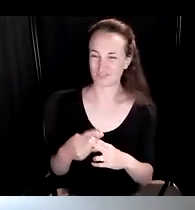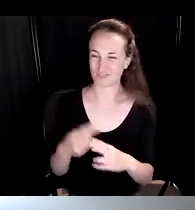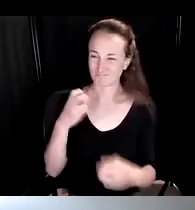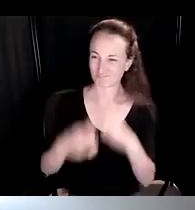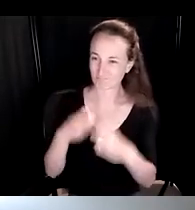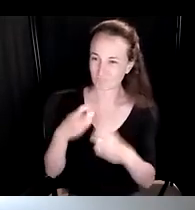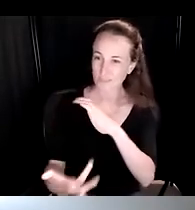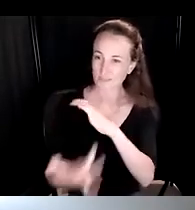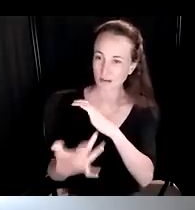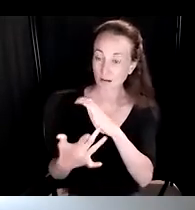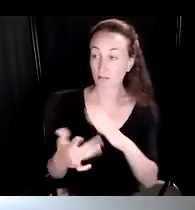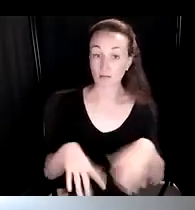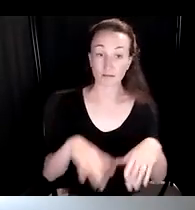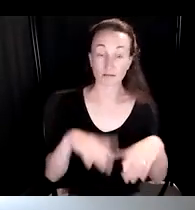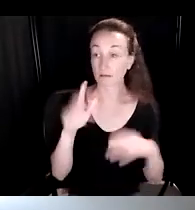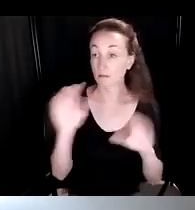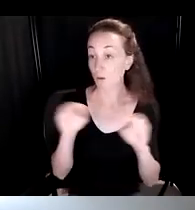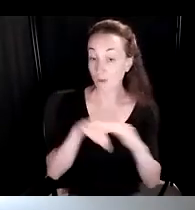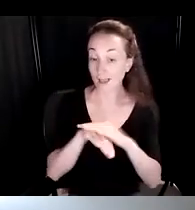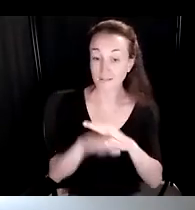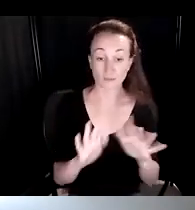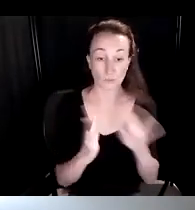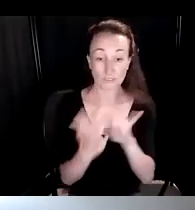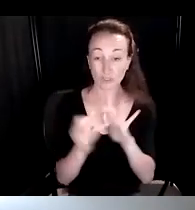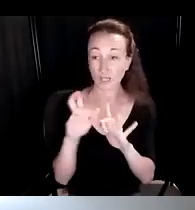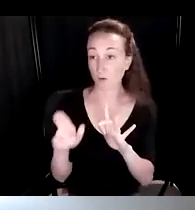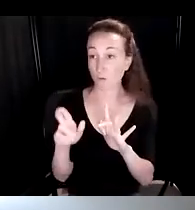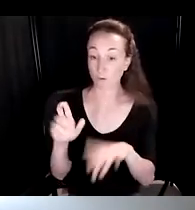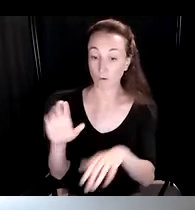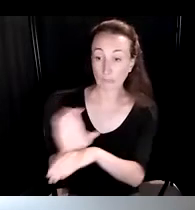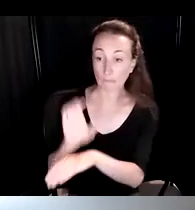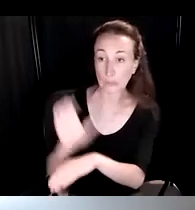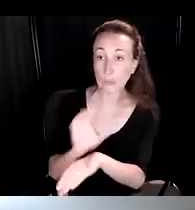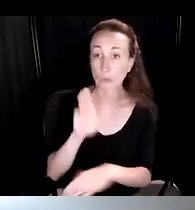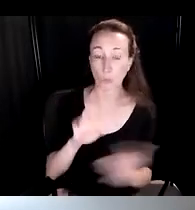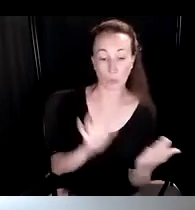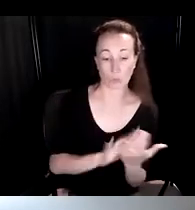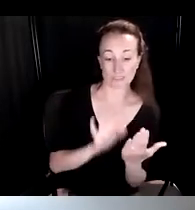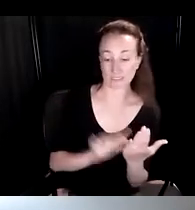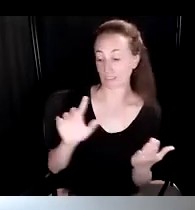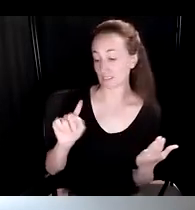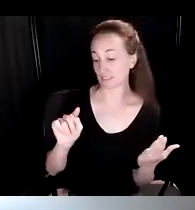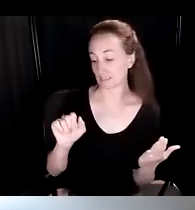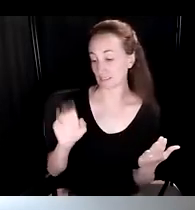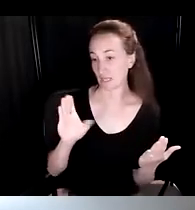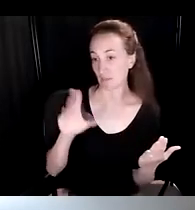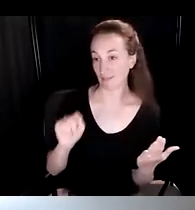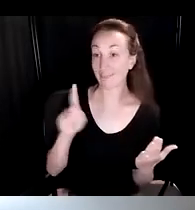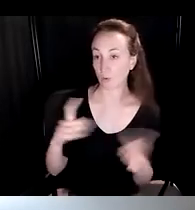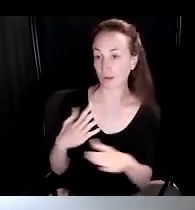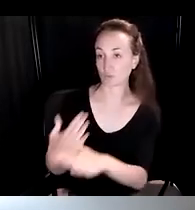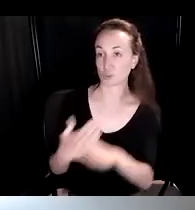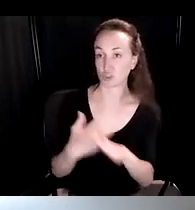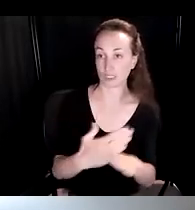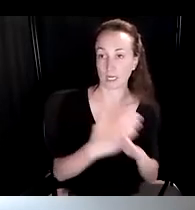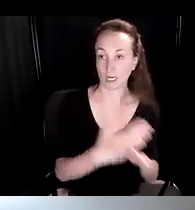to the internet. They also didn't have access to a computer or a tablet, or if they did, they actually had to share that technology with others in the home. And as